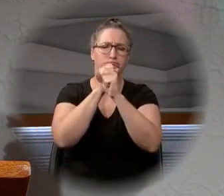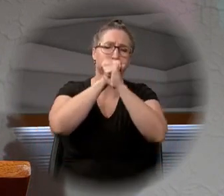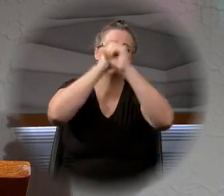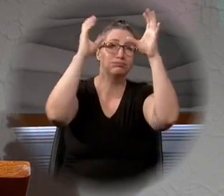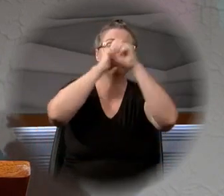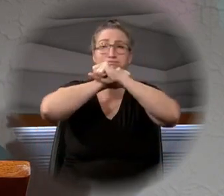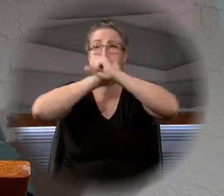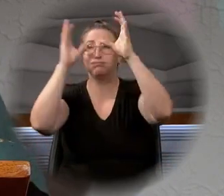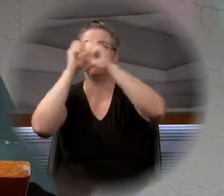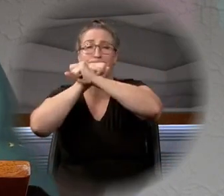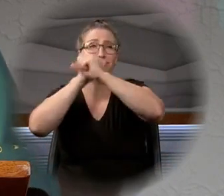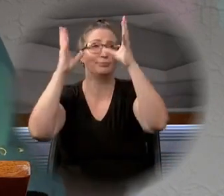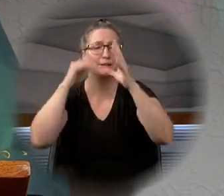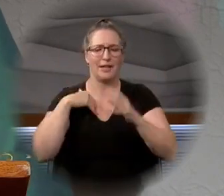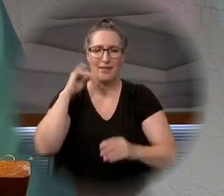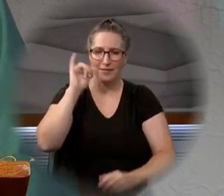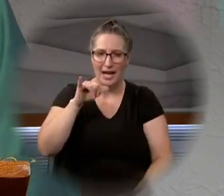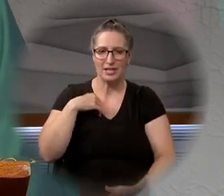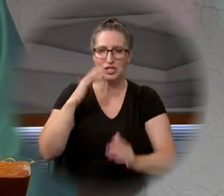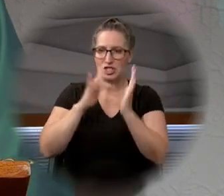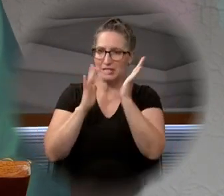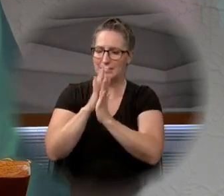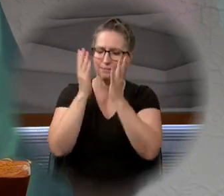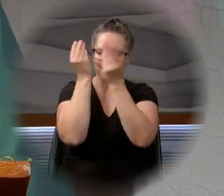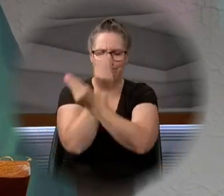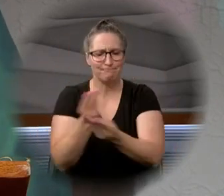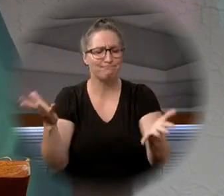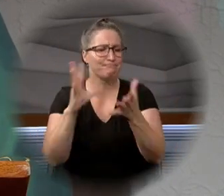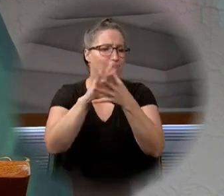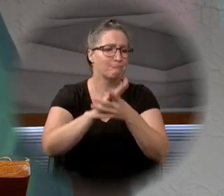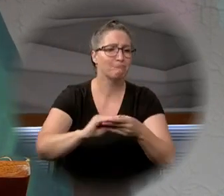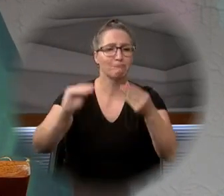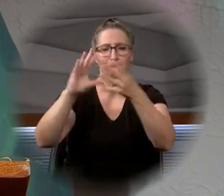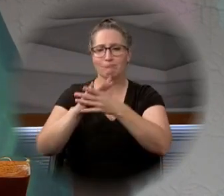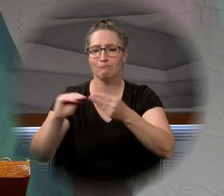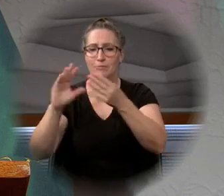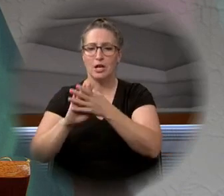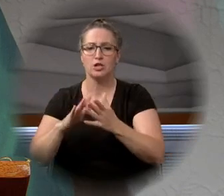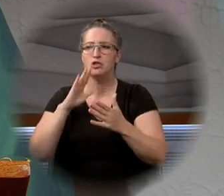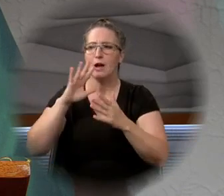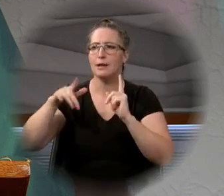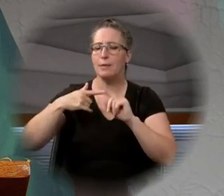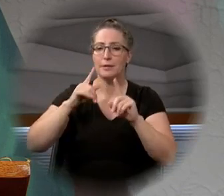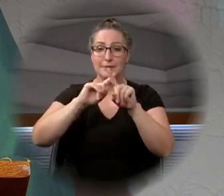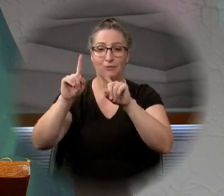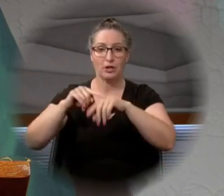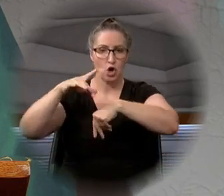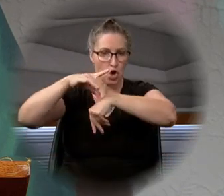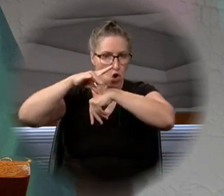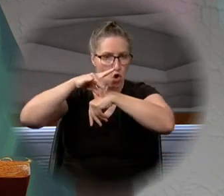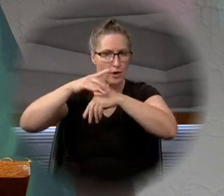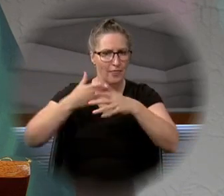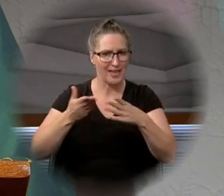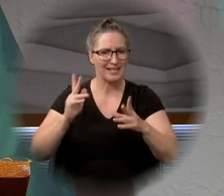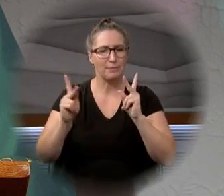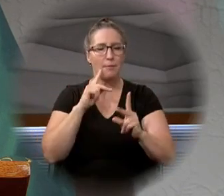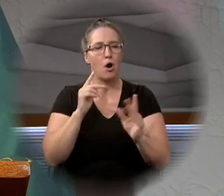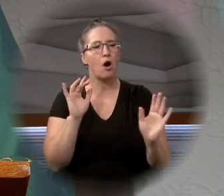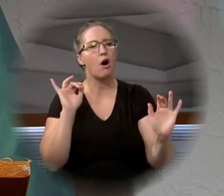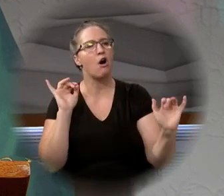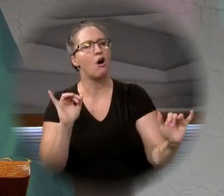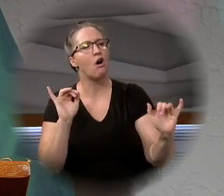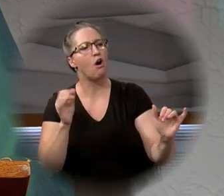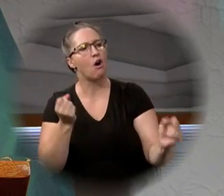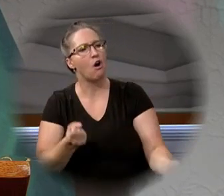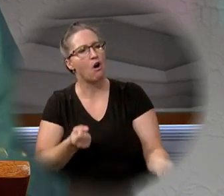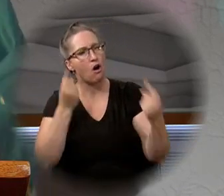uses parables as the master teacher, is always using very earthy kinds of realities that people could really